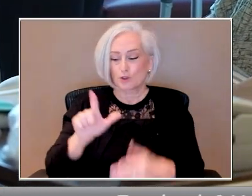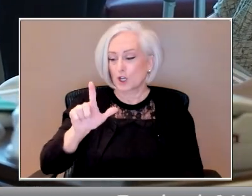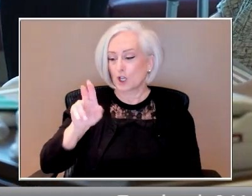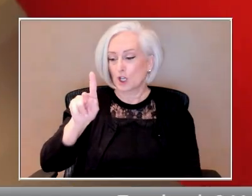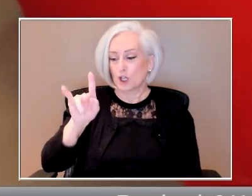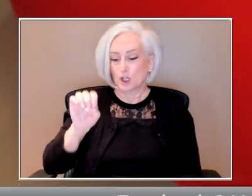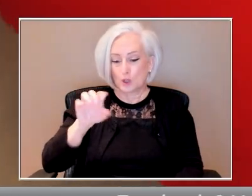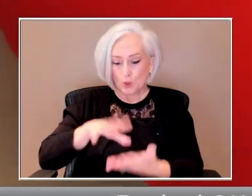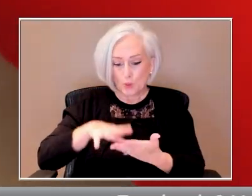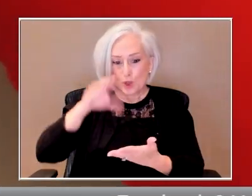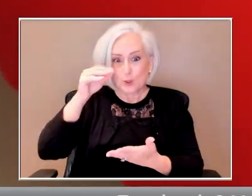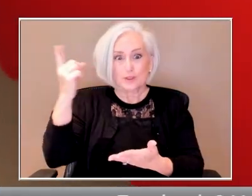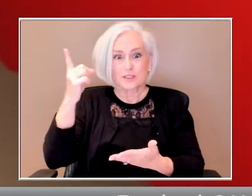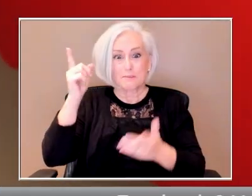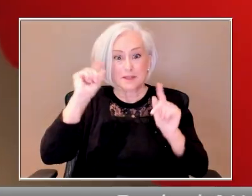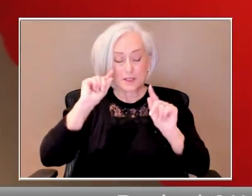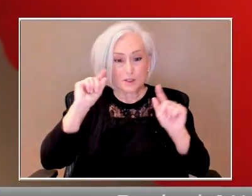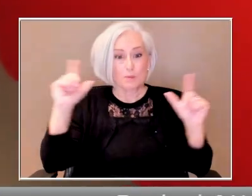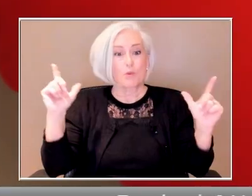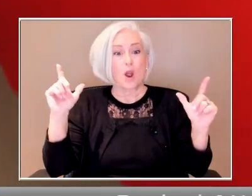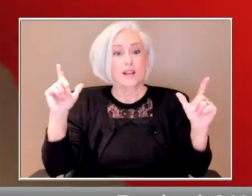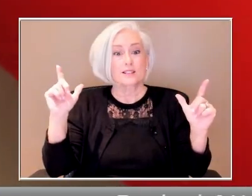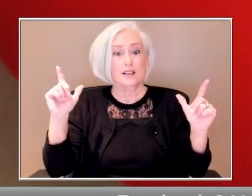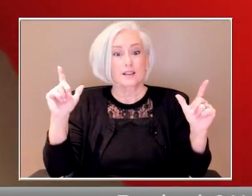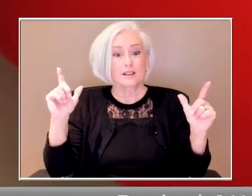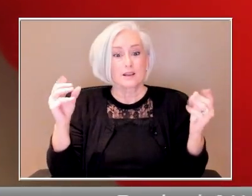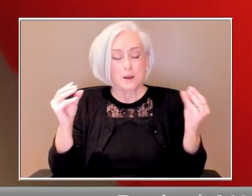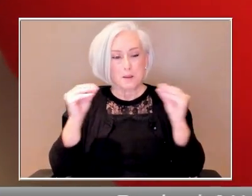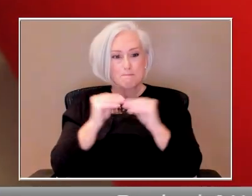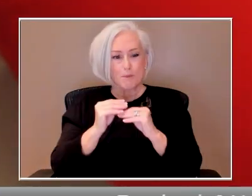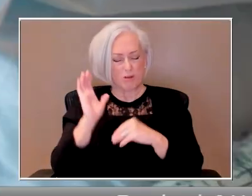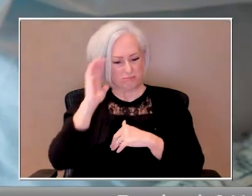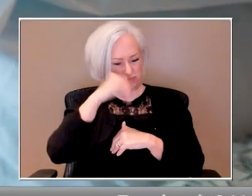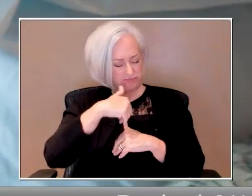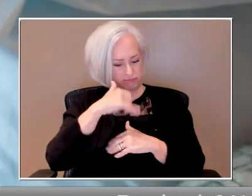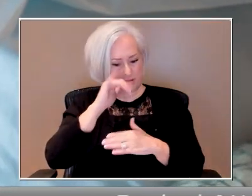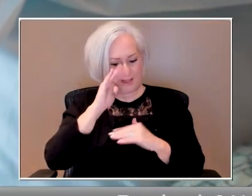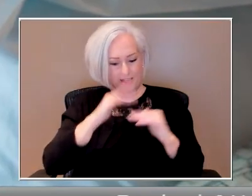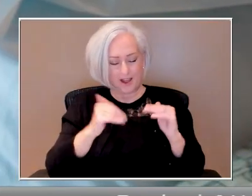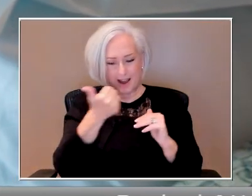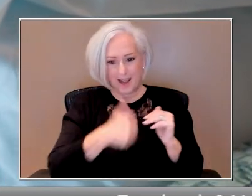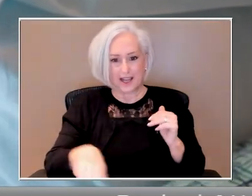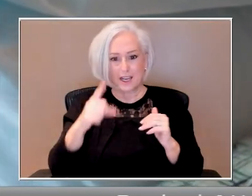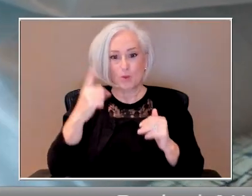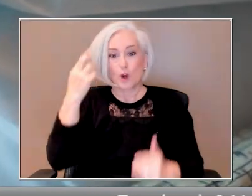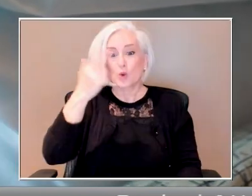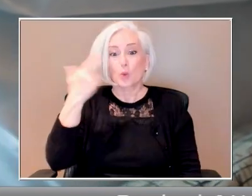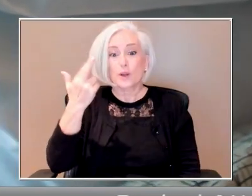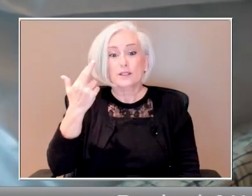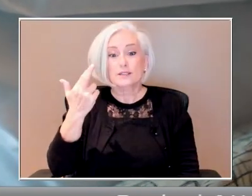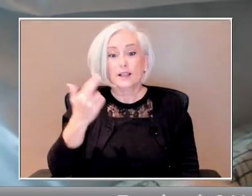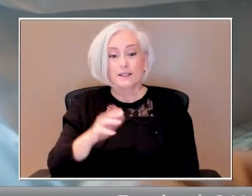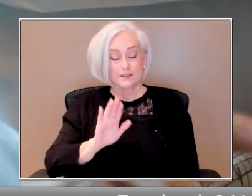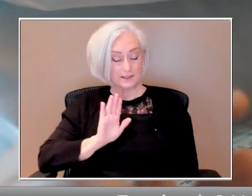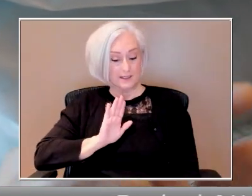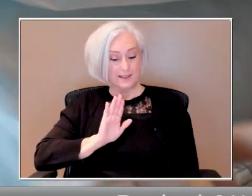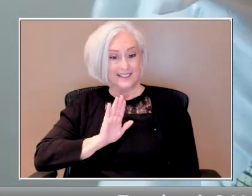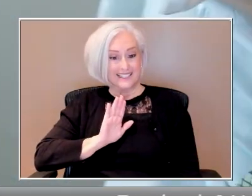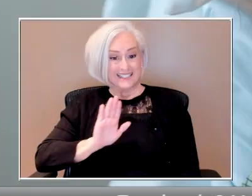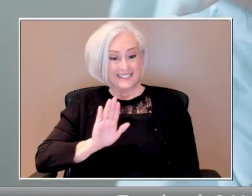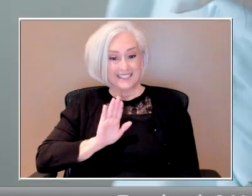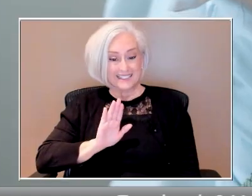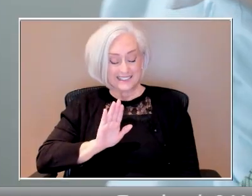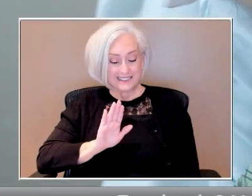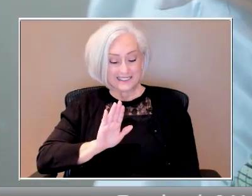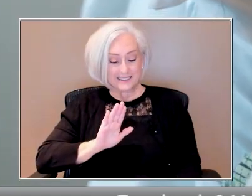second chance. It was even more precarious than anyone realized. My descending aortic root was